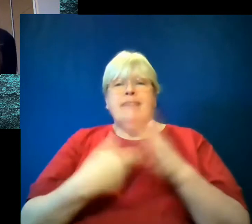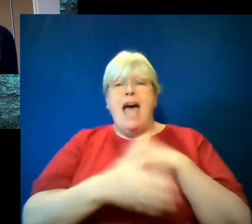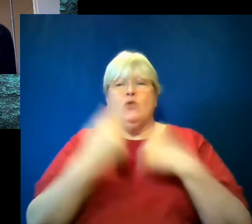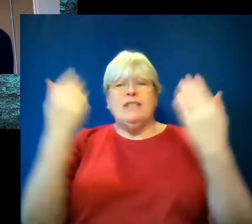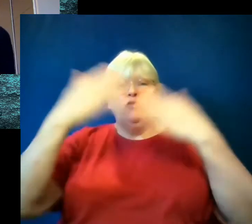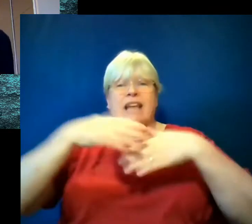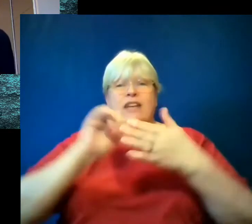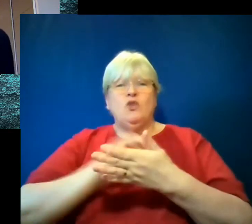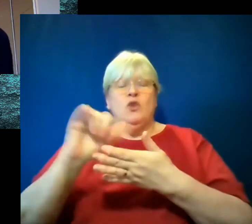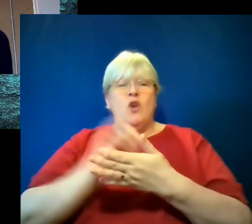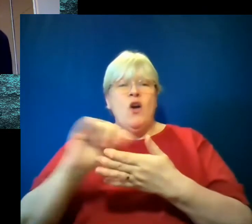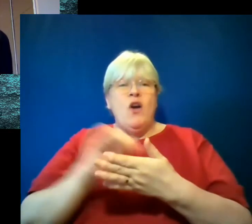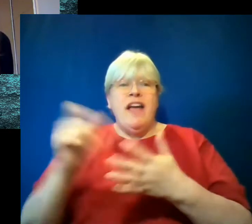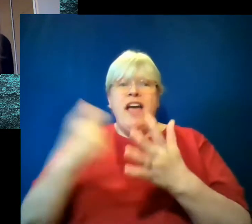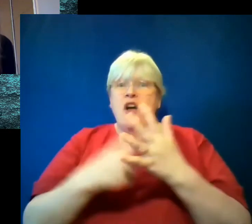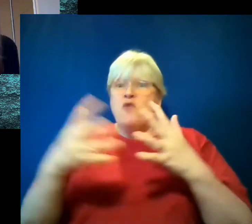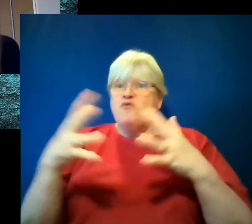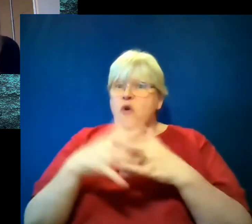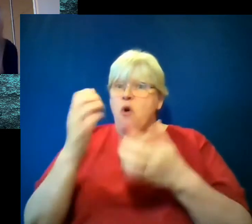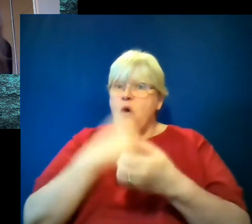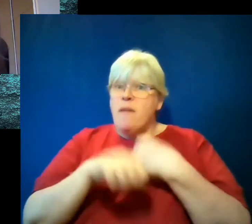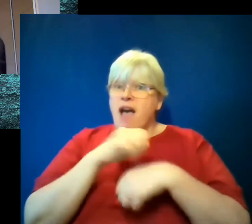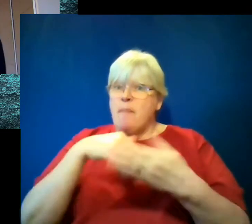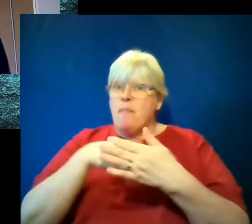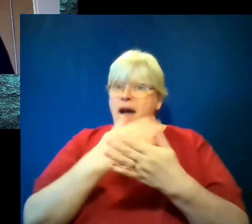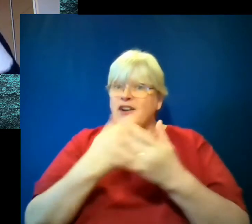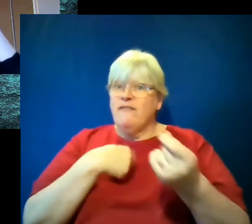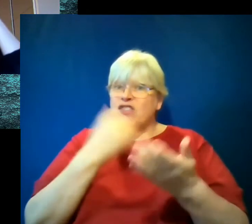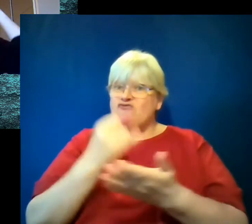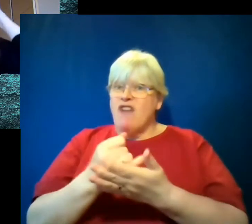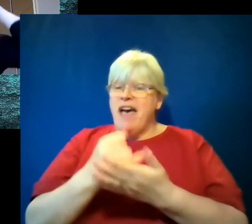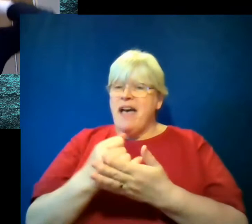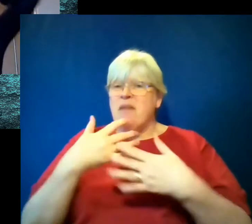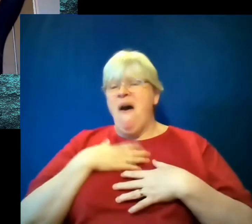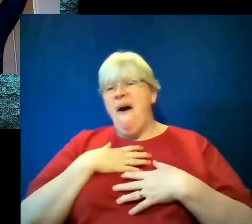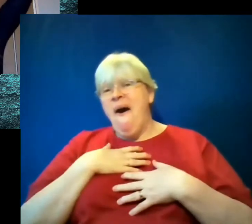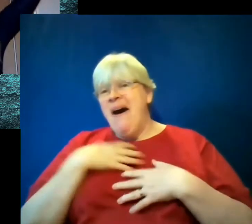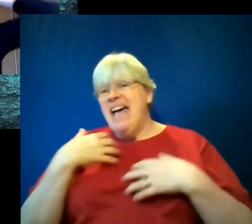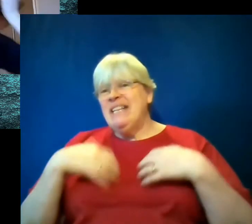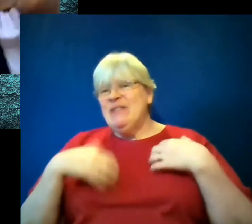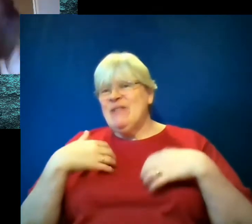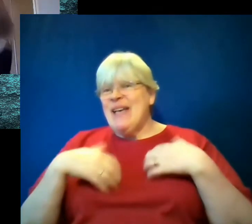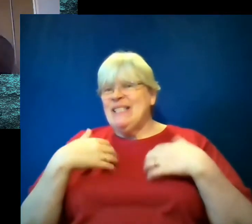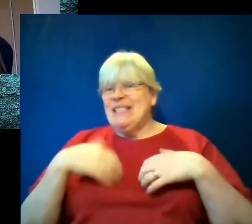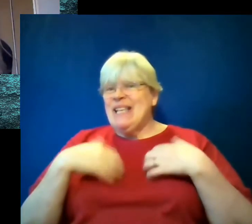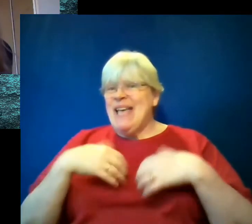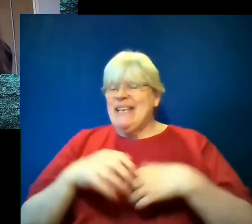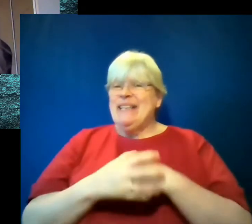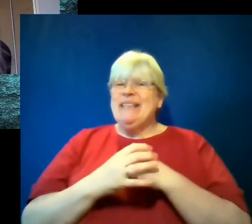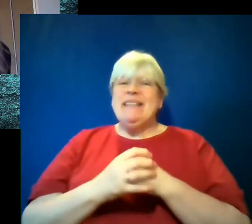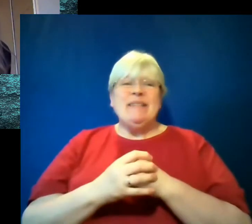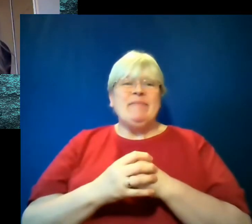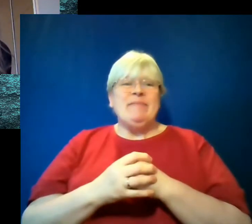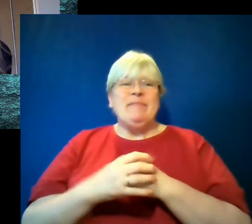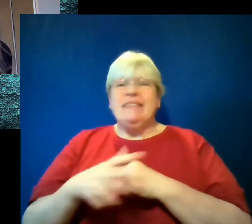the crows become part of the crime. I love the crows throughout the story, and I didn't realize that